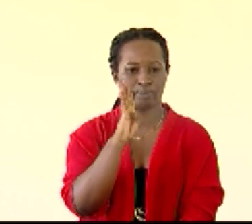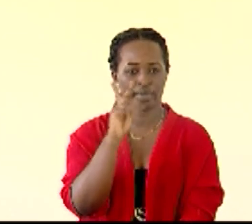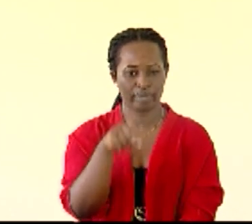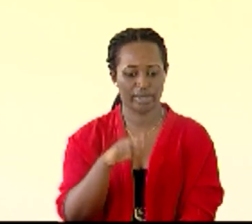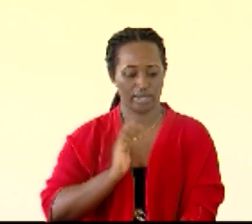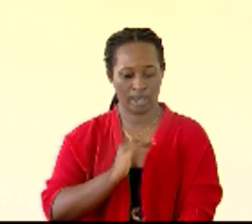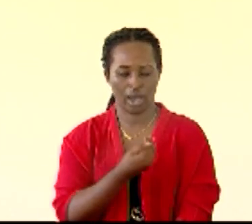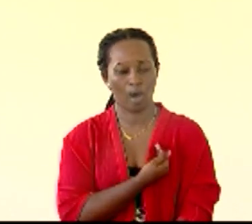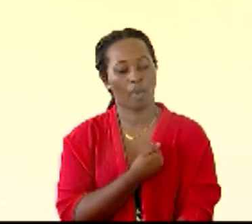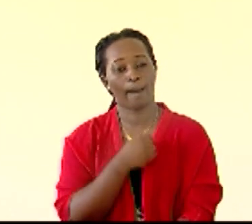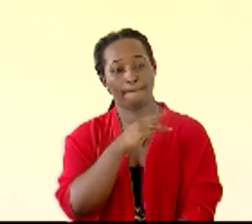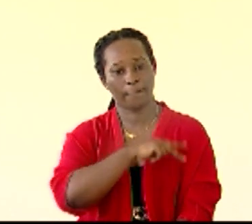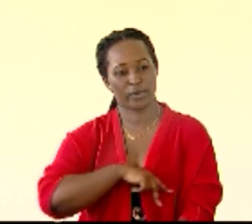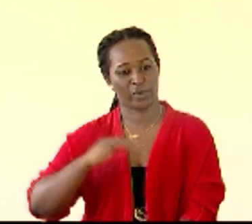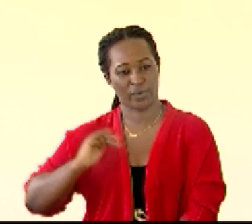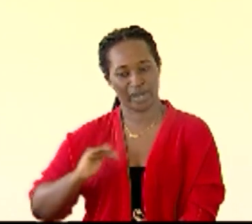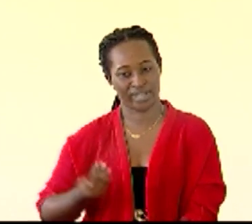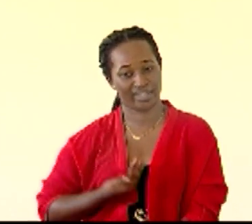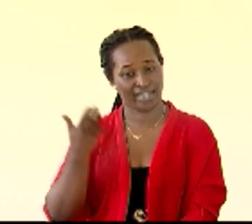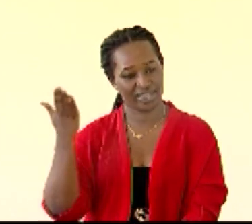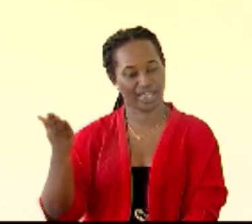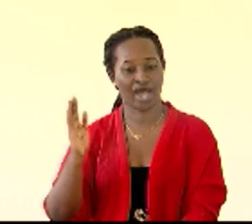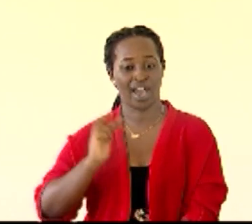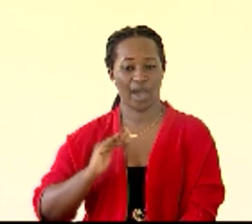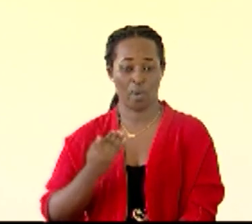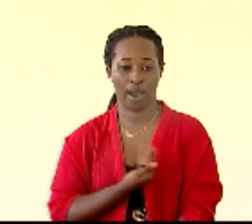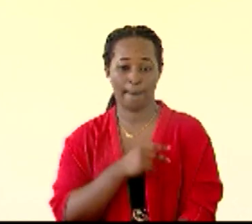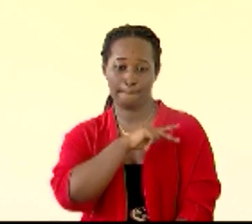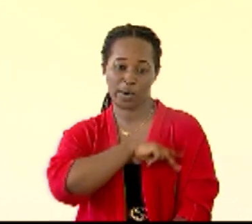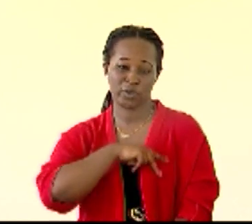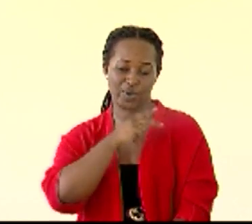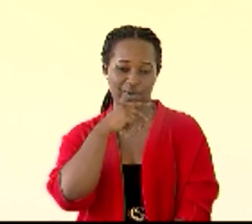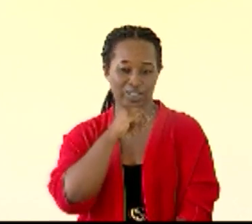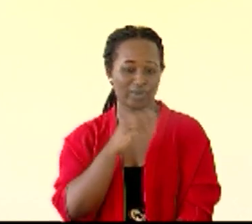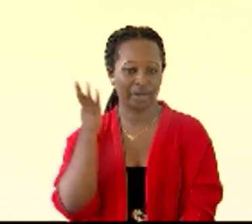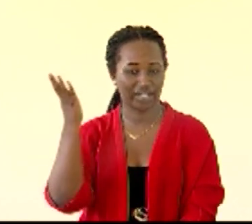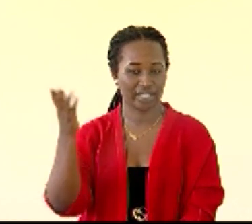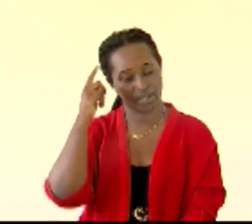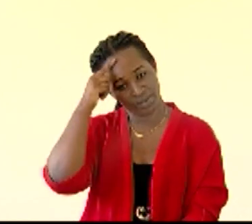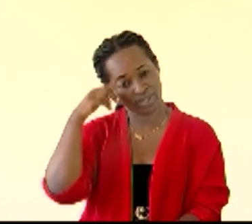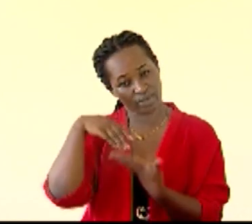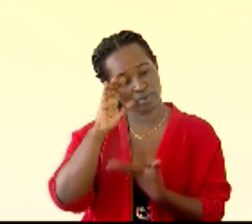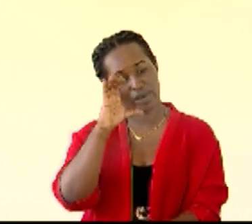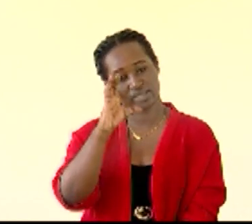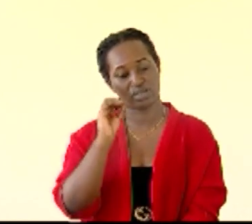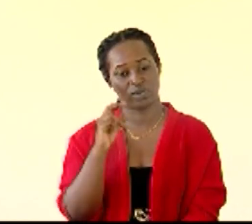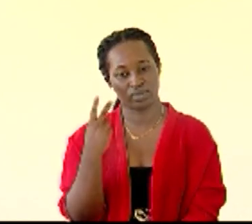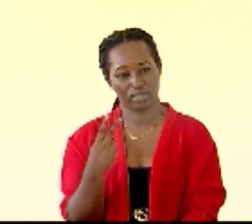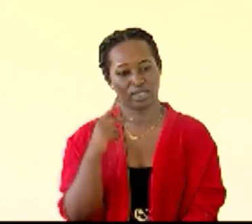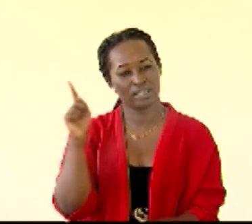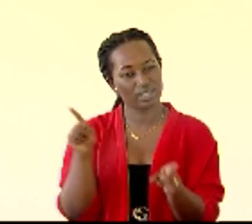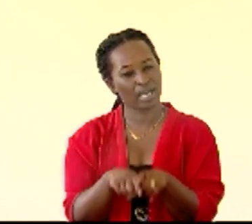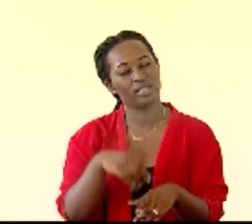Our protocol lady is here. Our protocol gentleman is here to pick more carbon dioxide. So the process